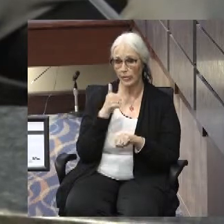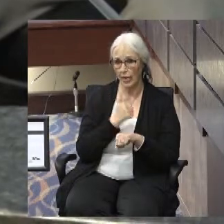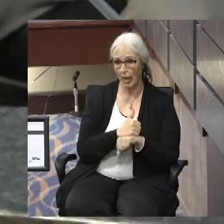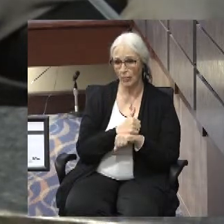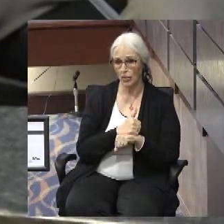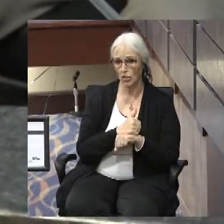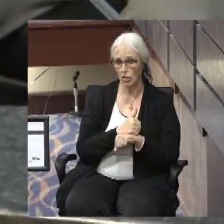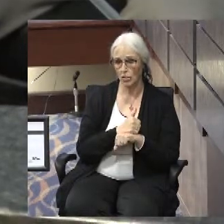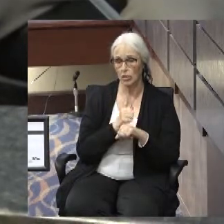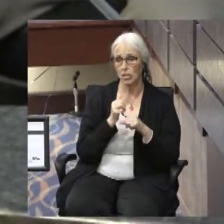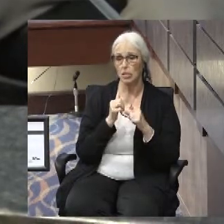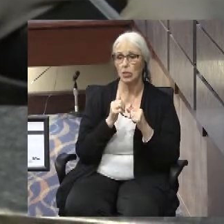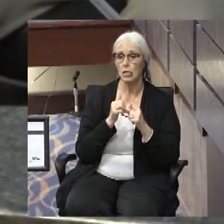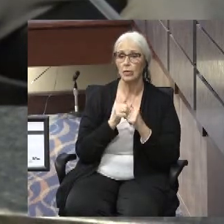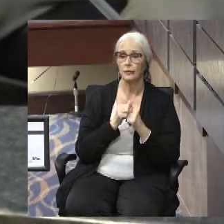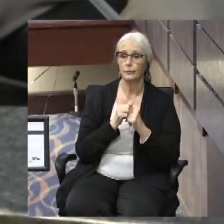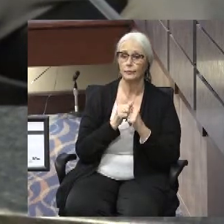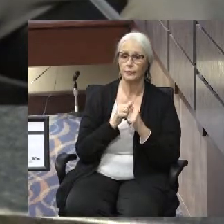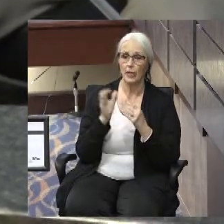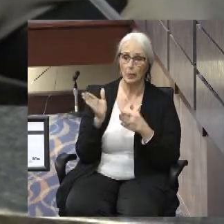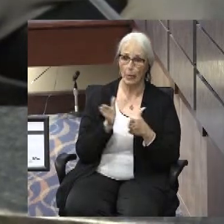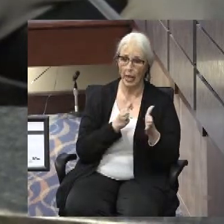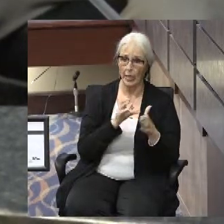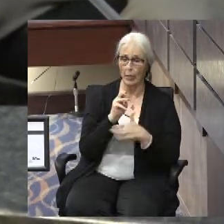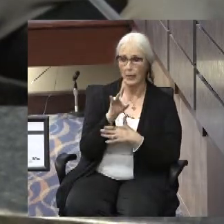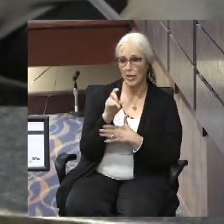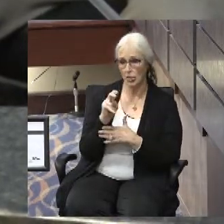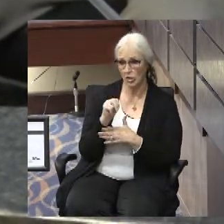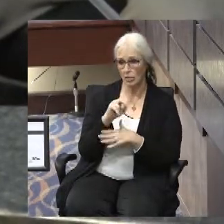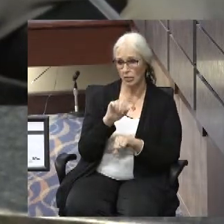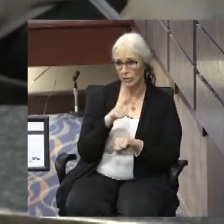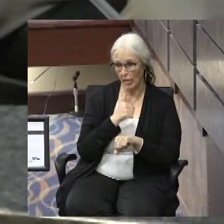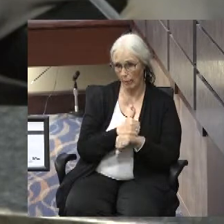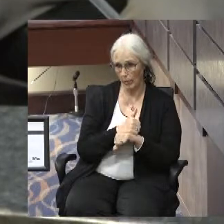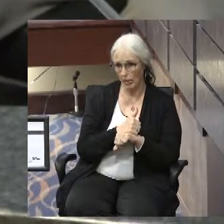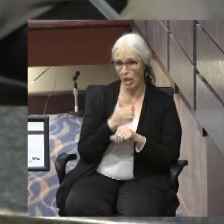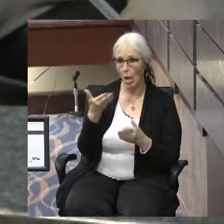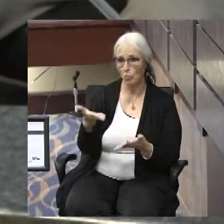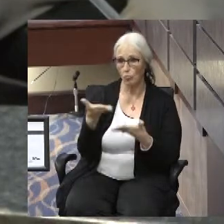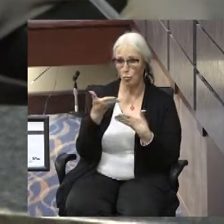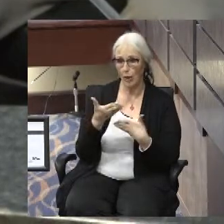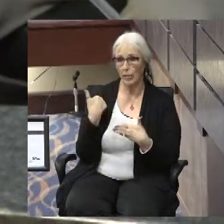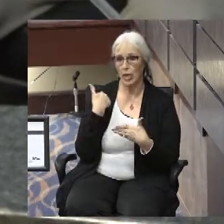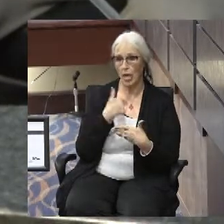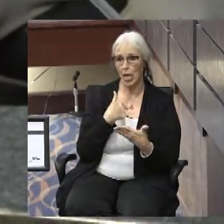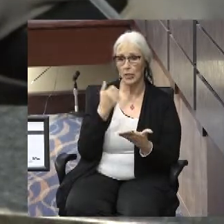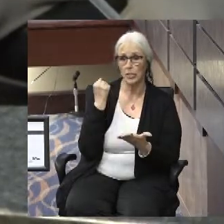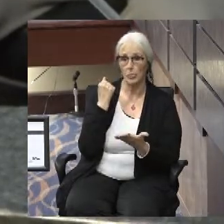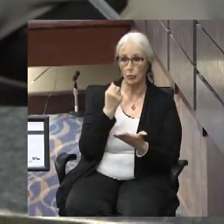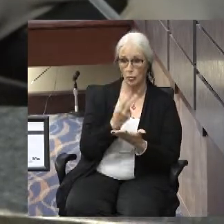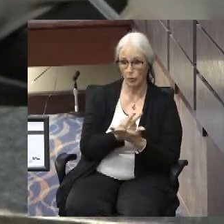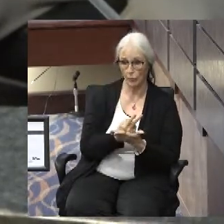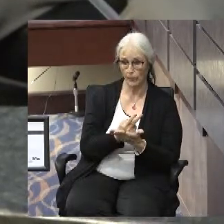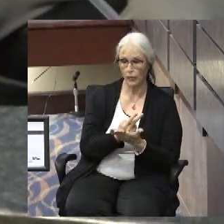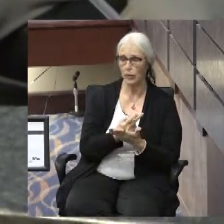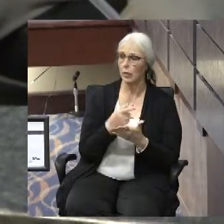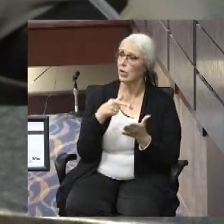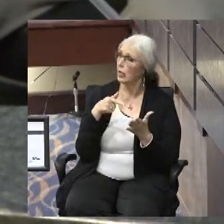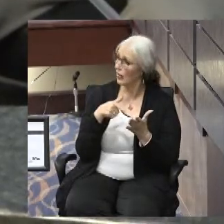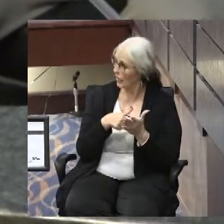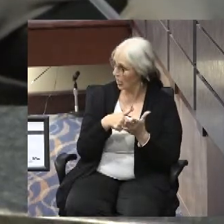we, but the Plan Commission put in there, and you're bringing to us for approval, will this